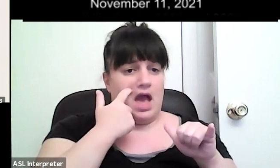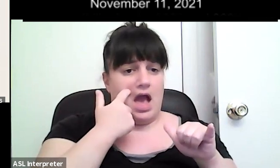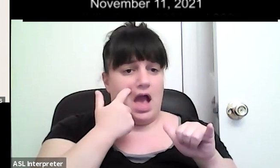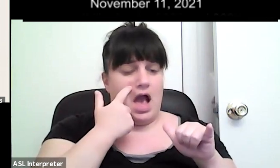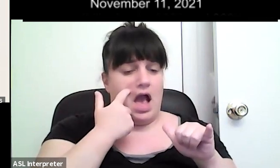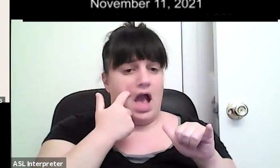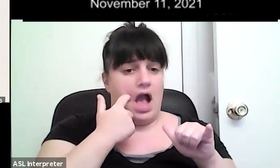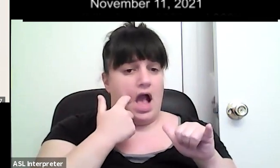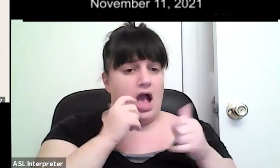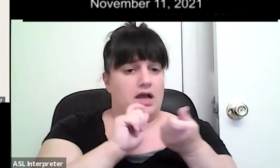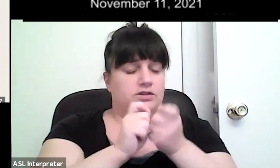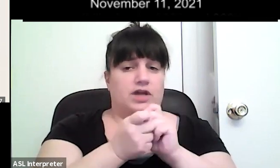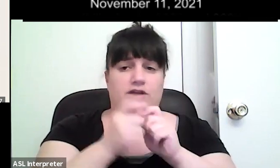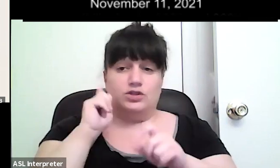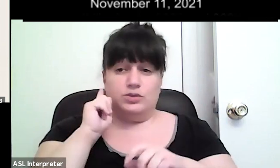converted into sound real time.